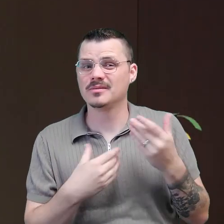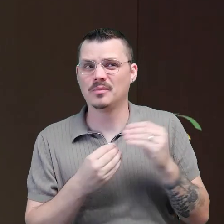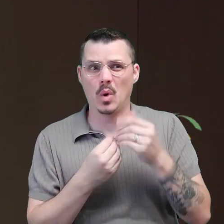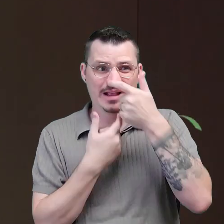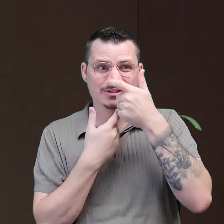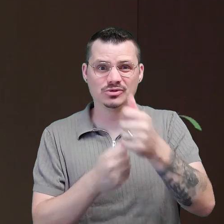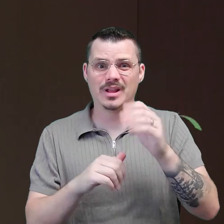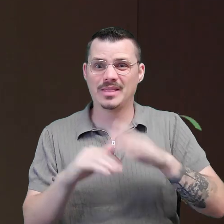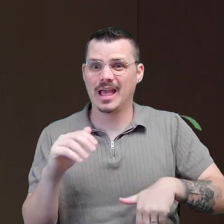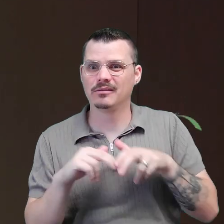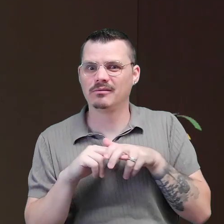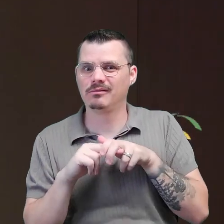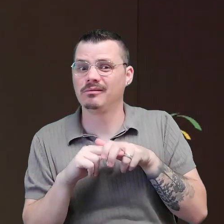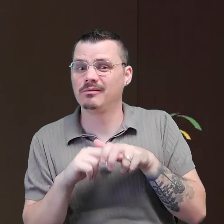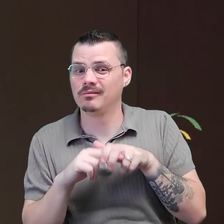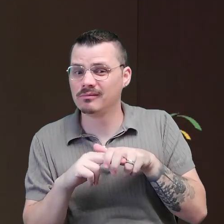this.